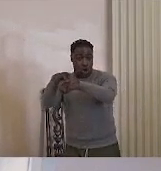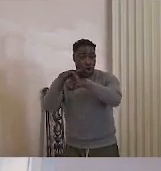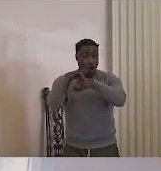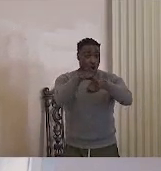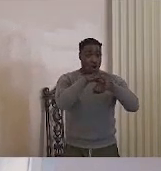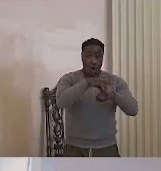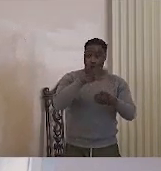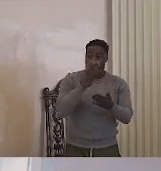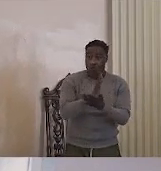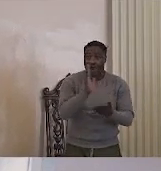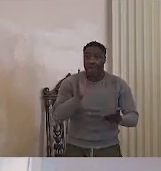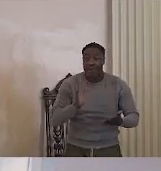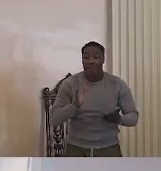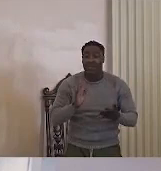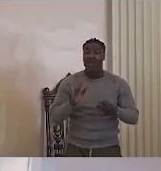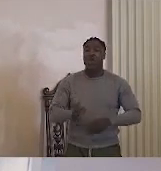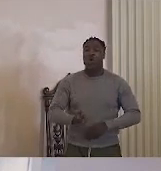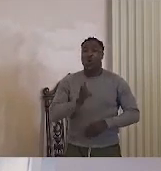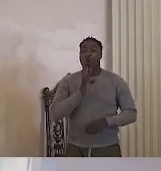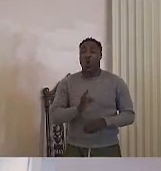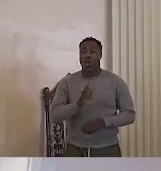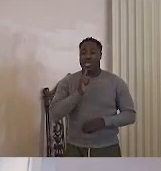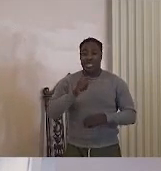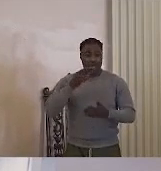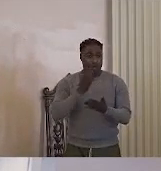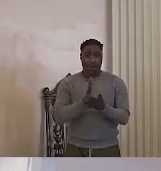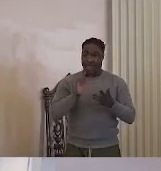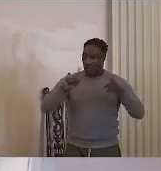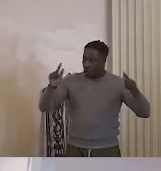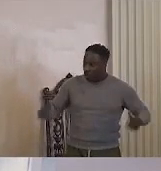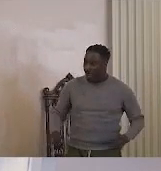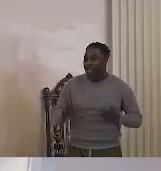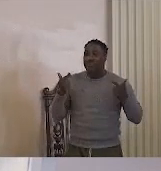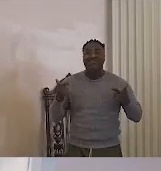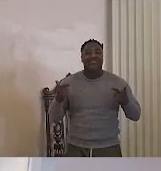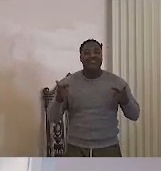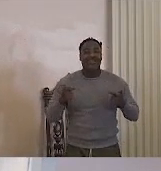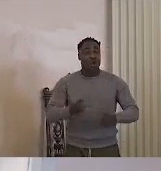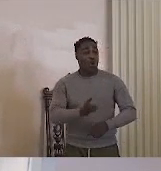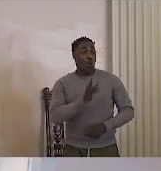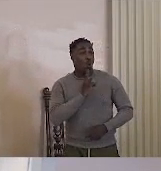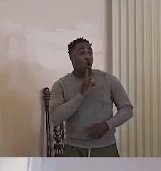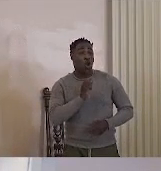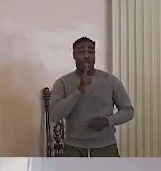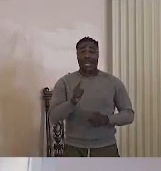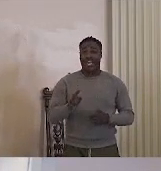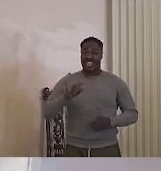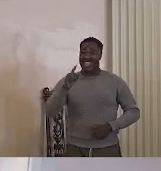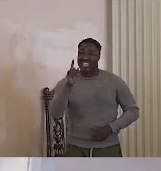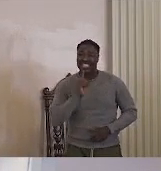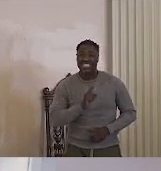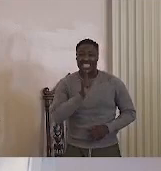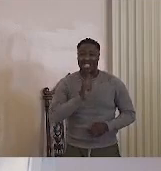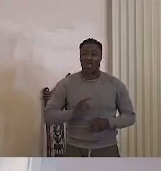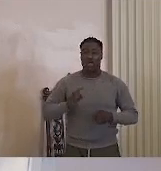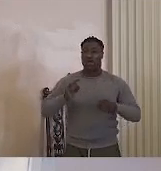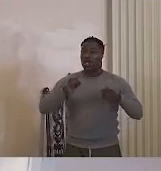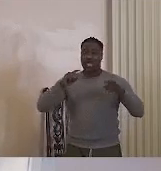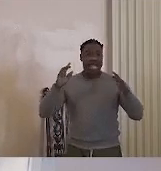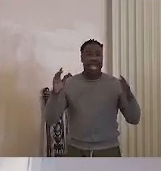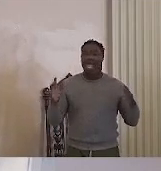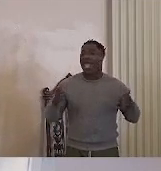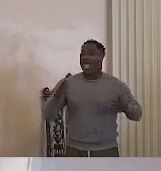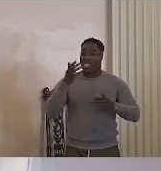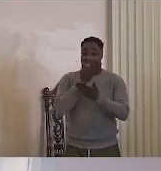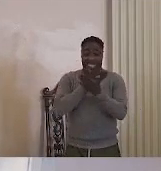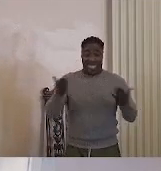right. Water is the right to life. Water is the single enlivening element on